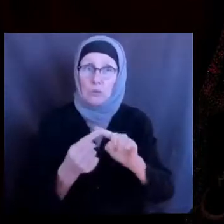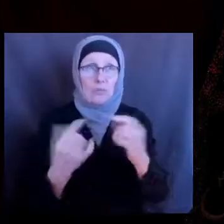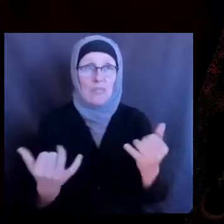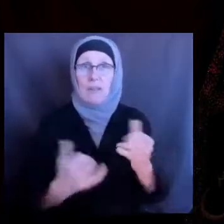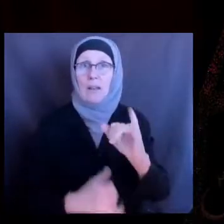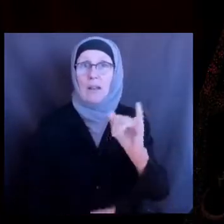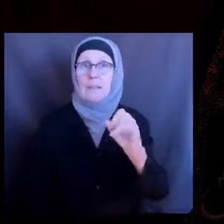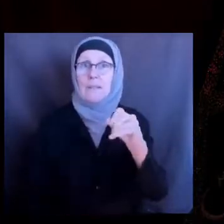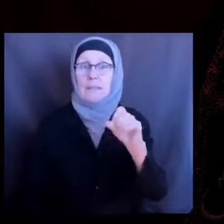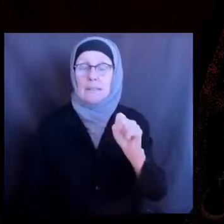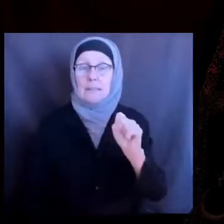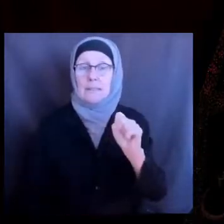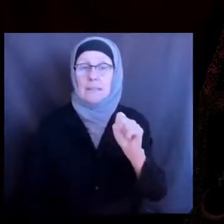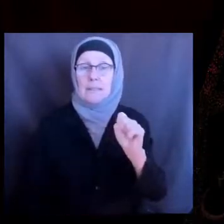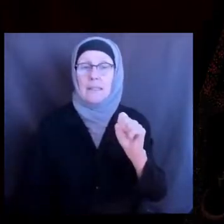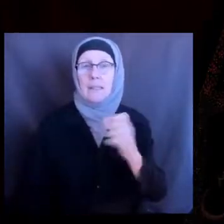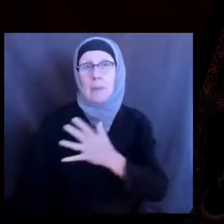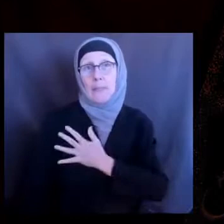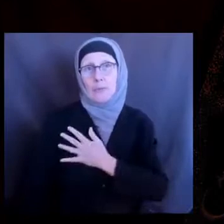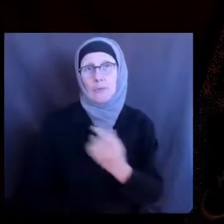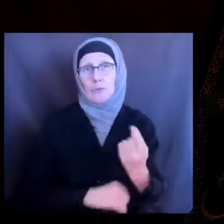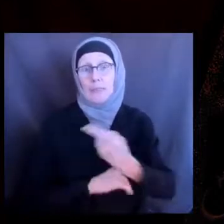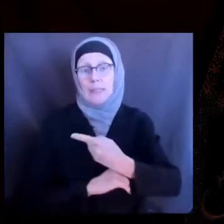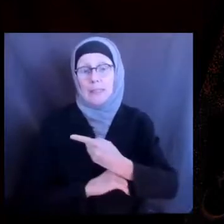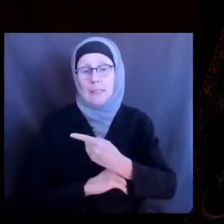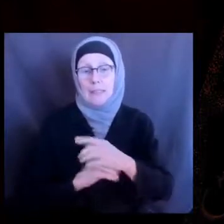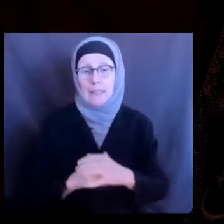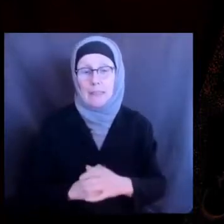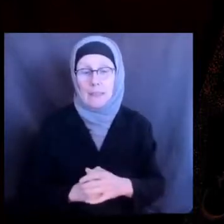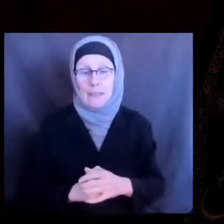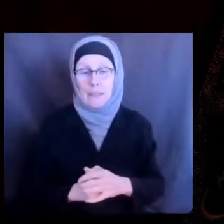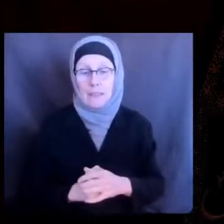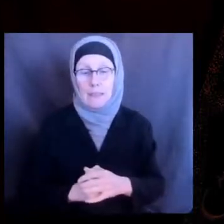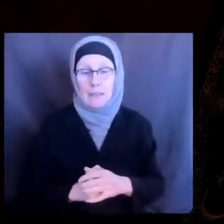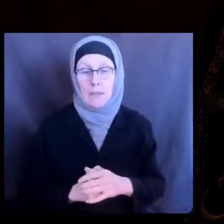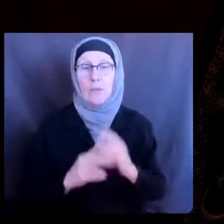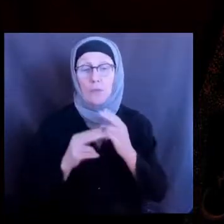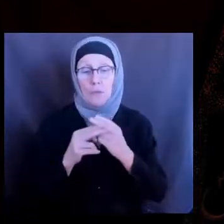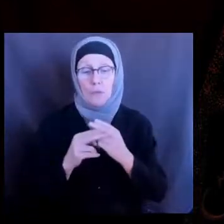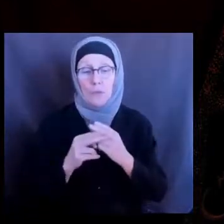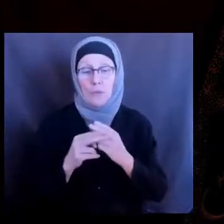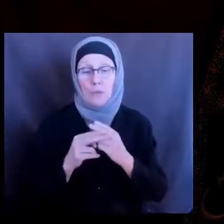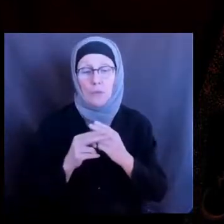who were completely helpless. They had no protection at all.